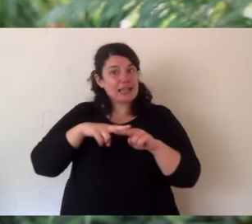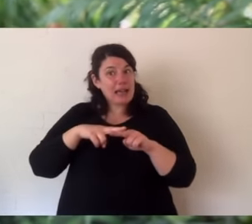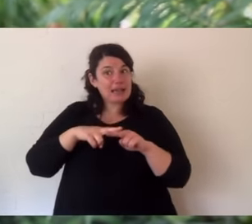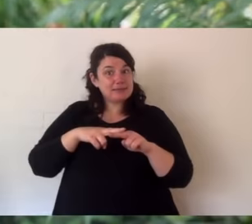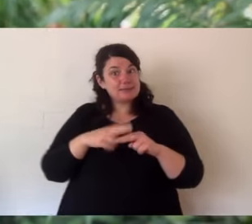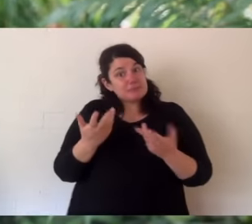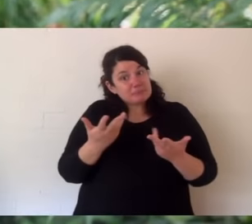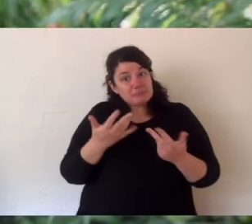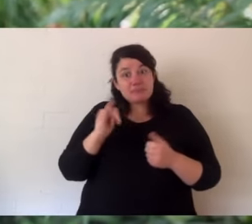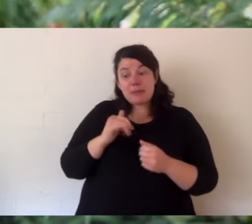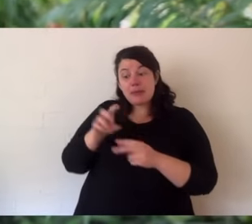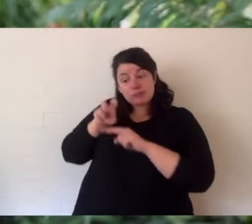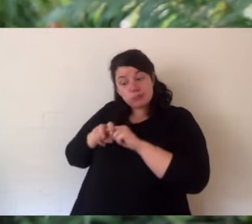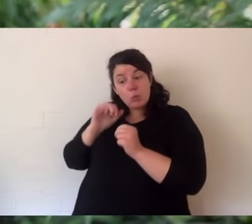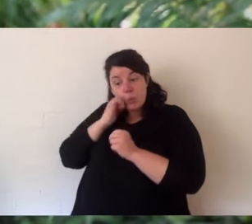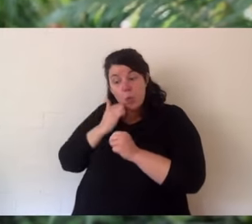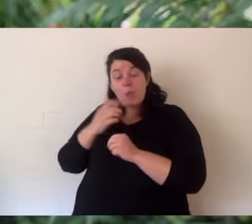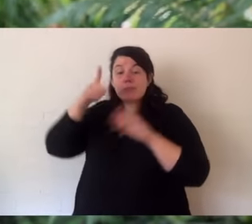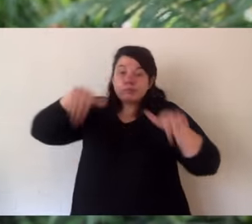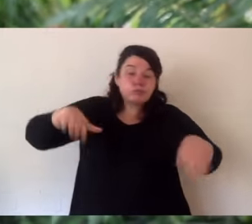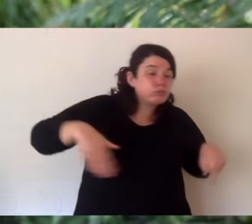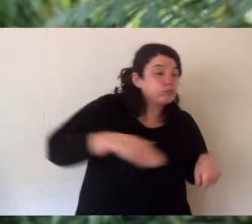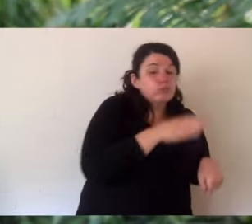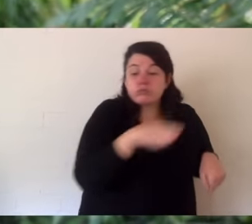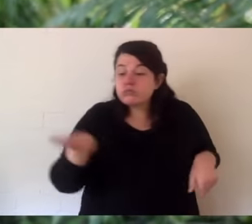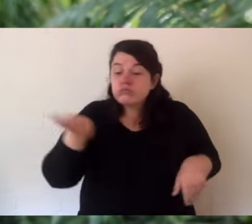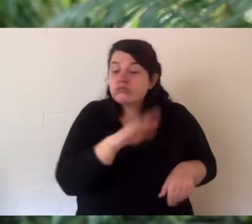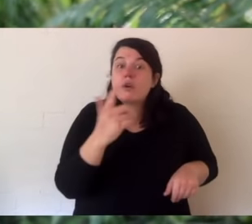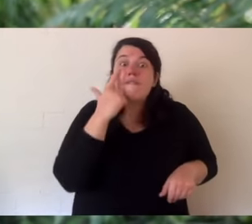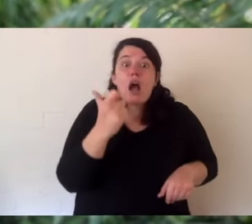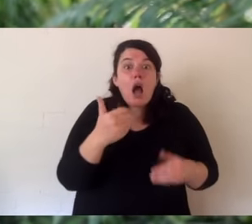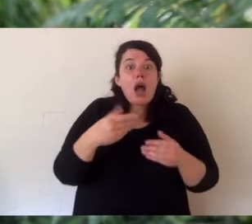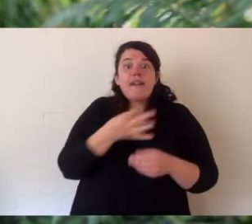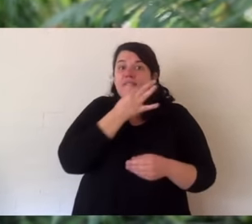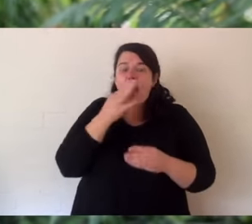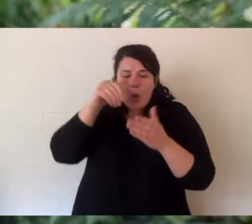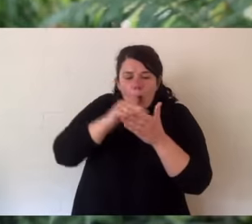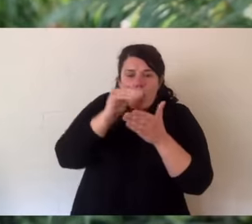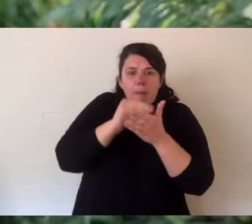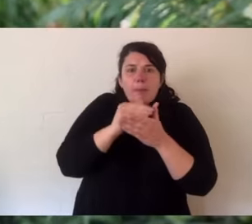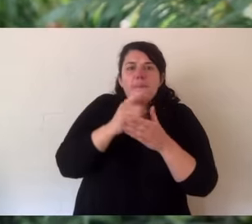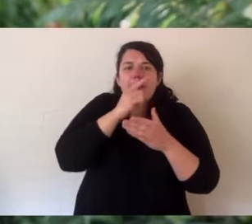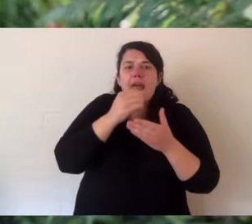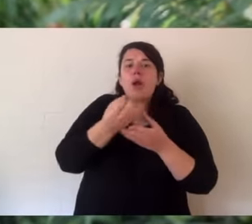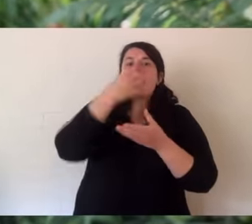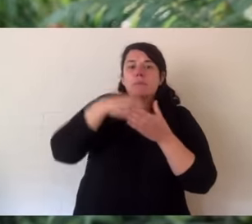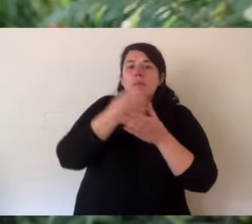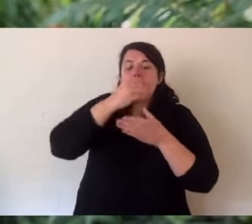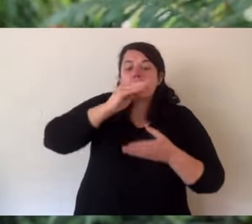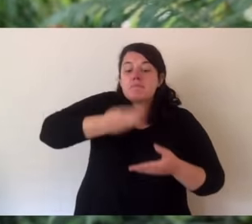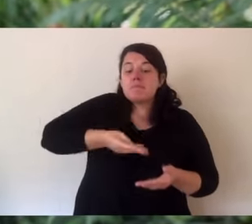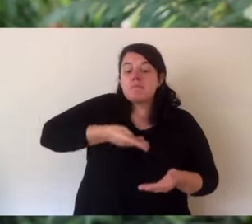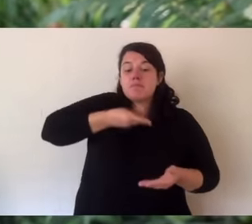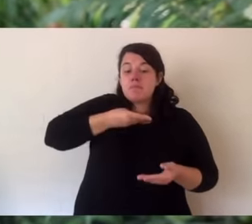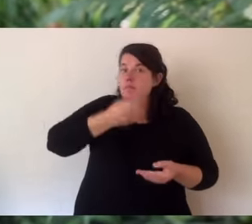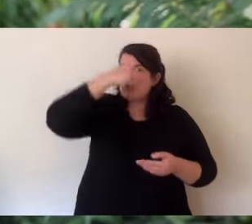Well, mum and dad, someone might still have to stay and keep them warm. But mum and dad go out and they collect nectar and they put it into what's